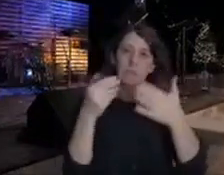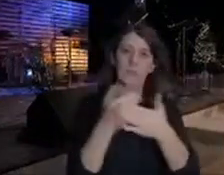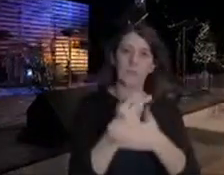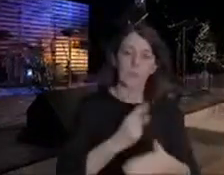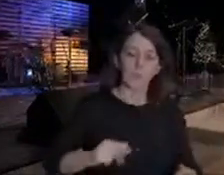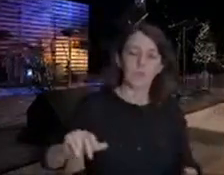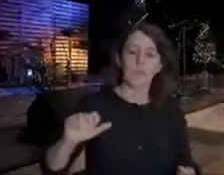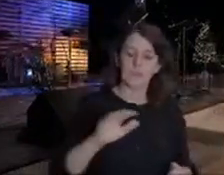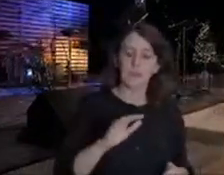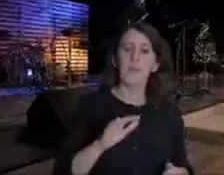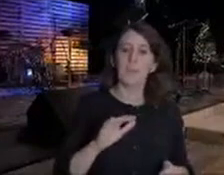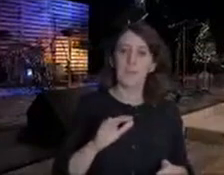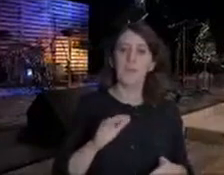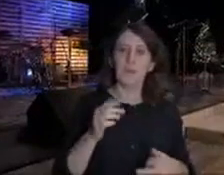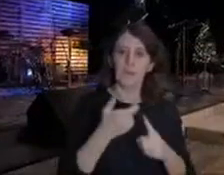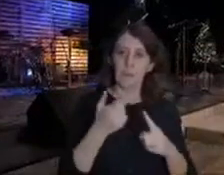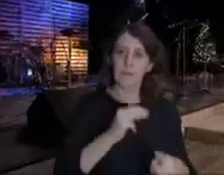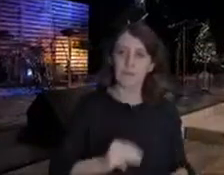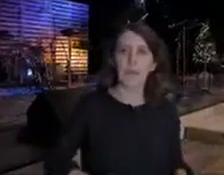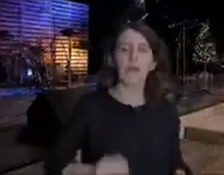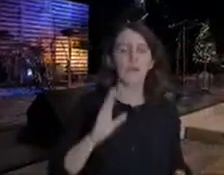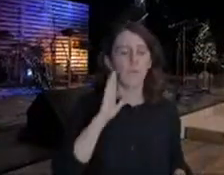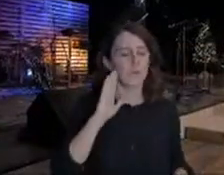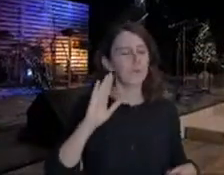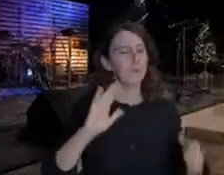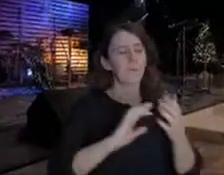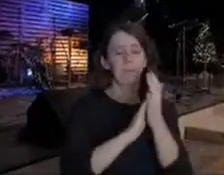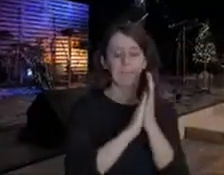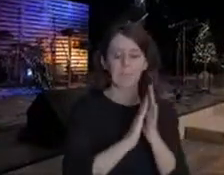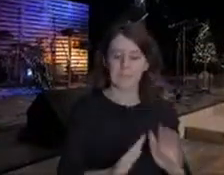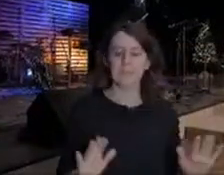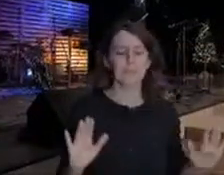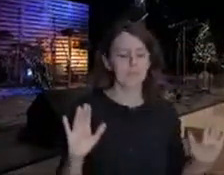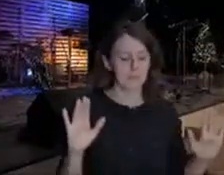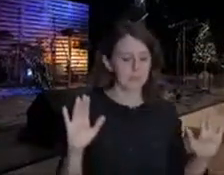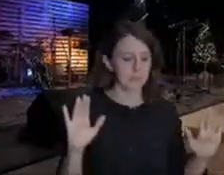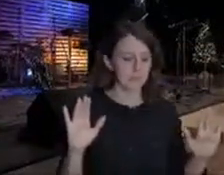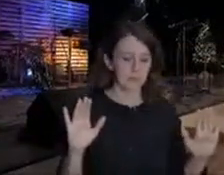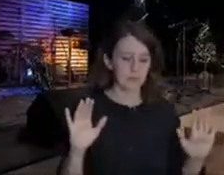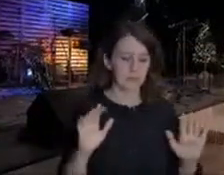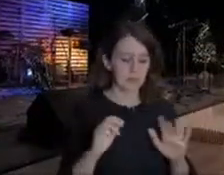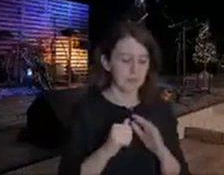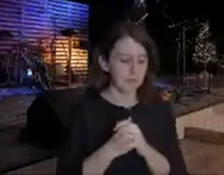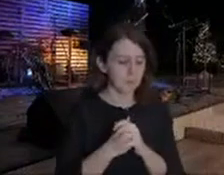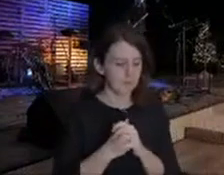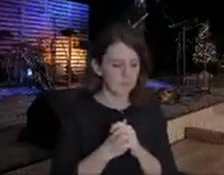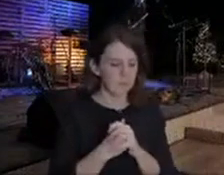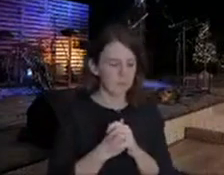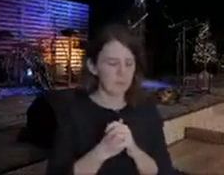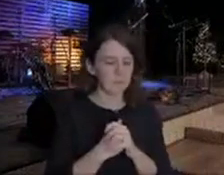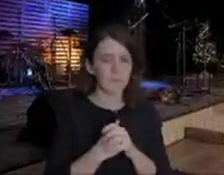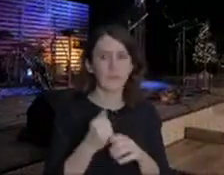is ushering in and bringing with him is going to be a kingdom of peace. I mean, just listen to these